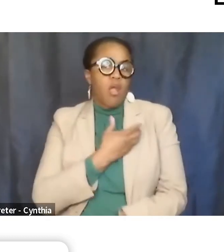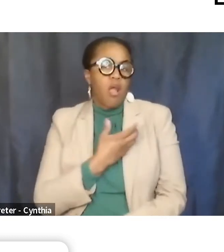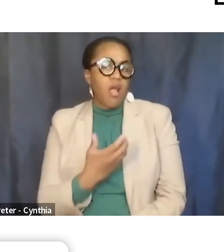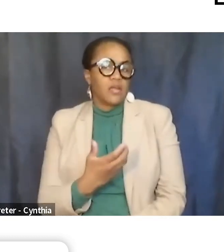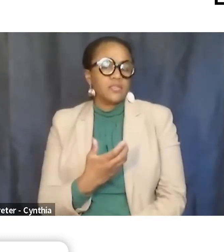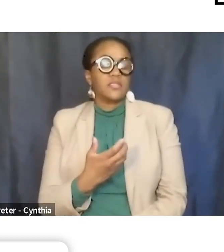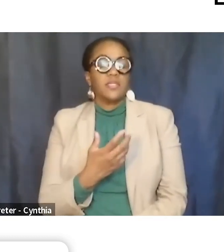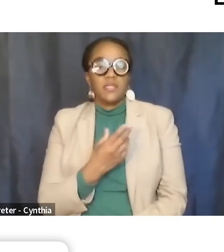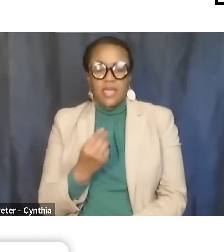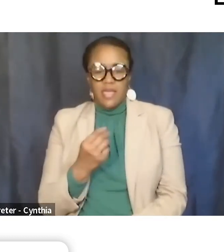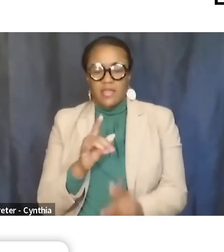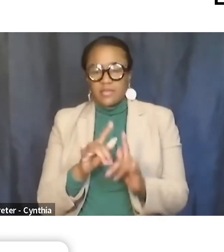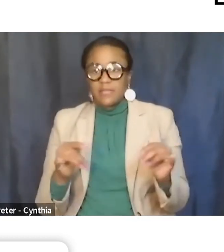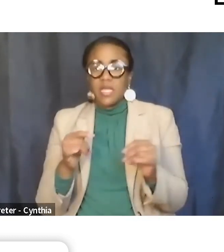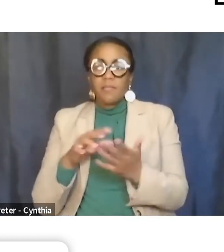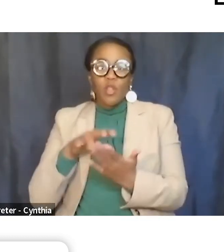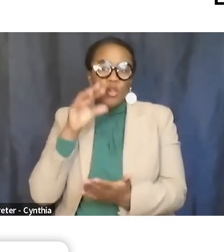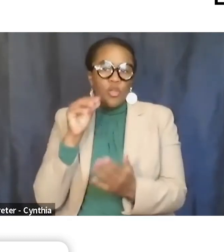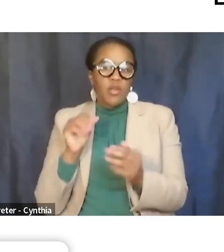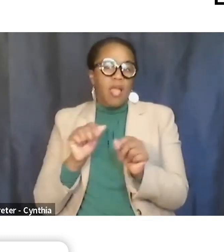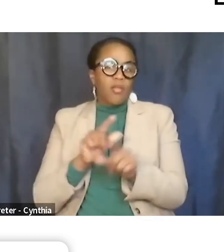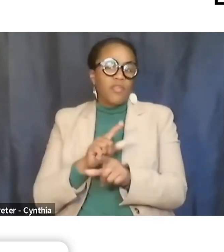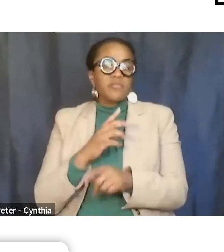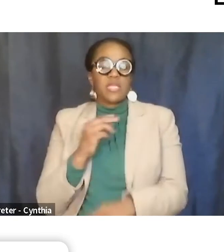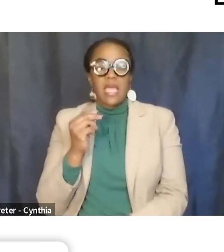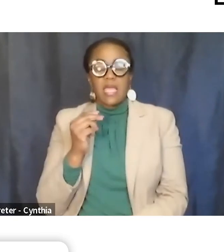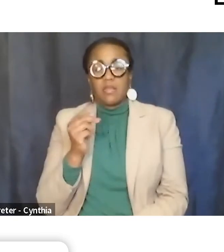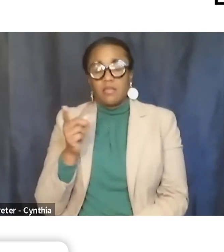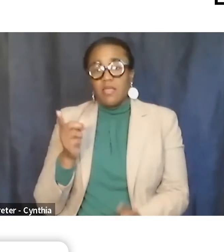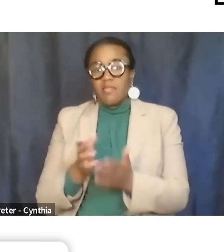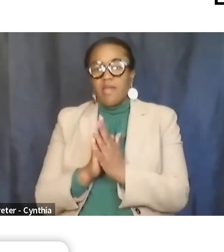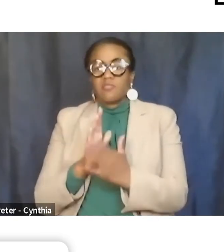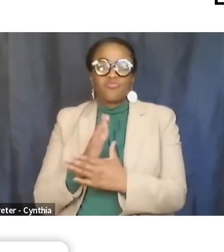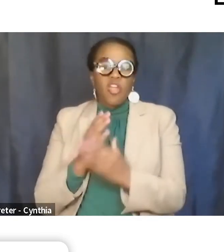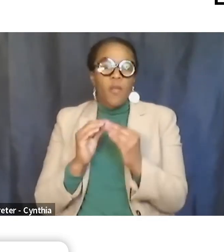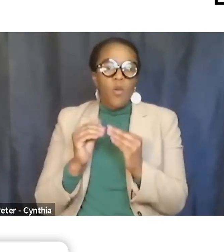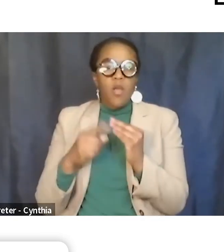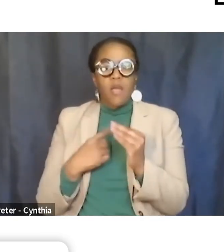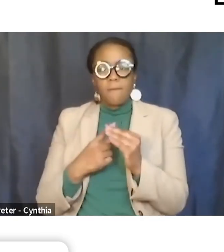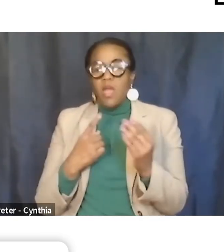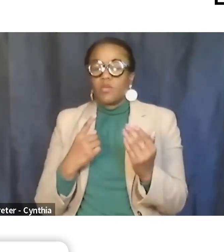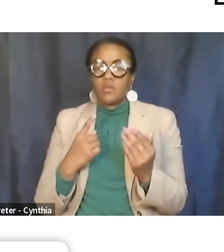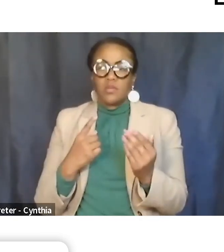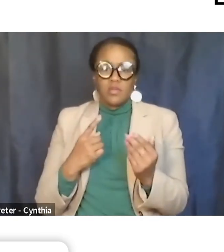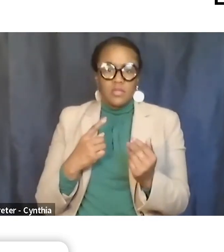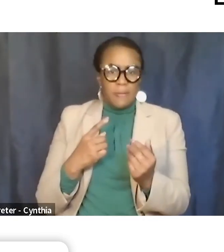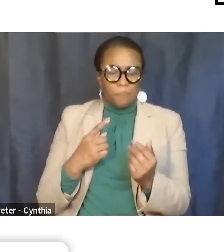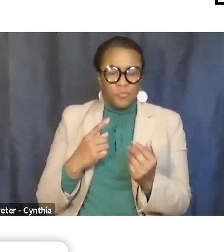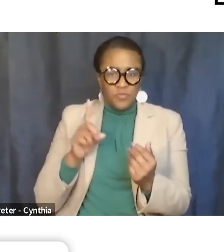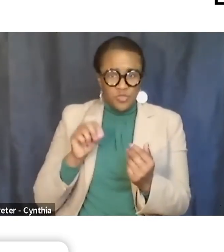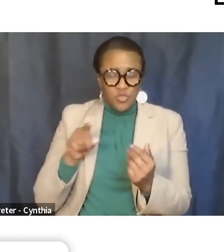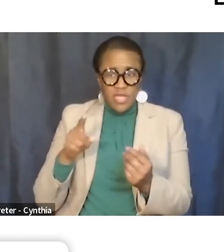while we learn about these algorithms. And they ask, could you share more about bot farms? Do these in some cases receive